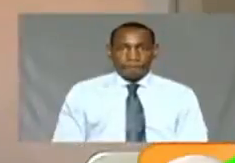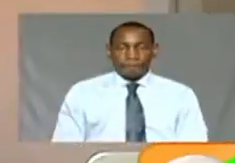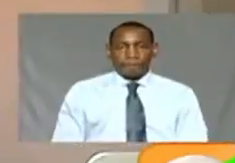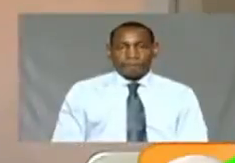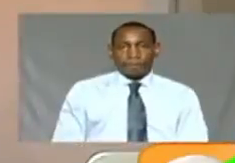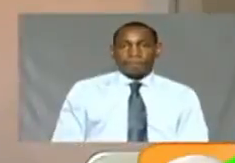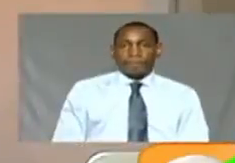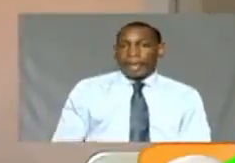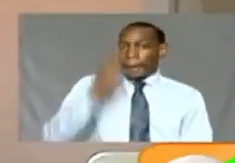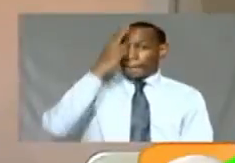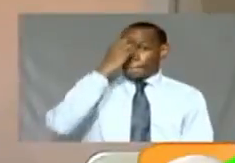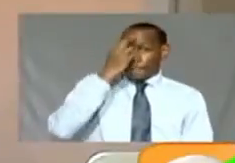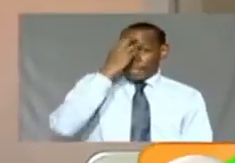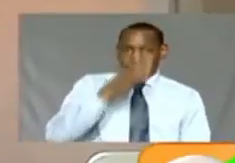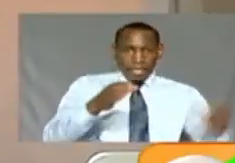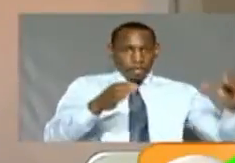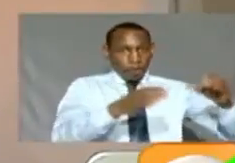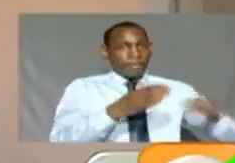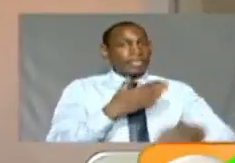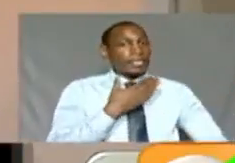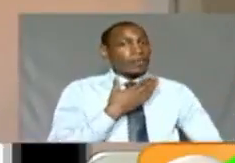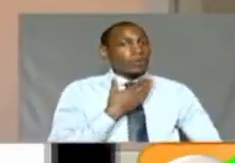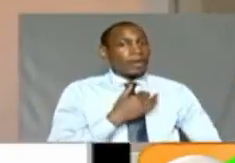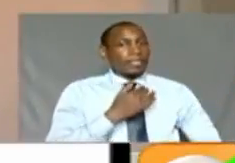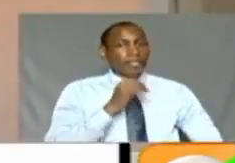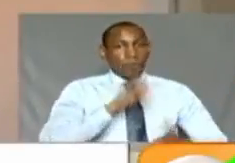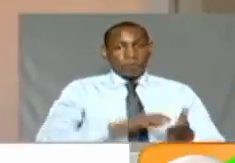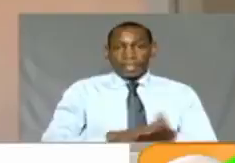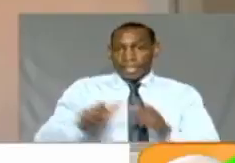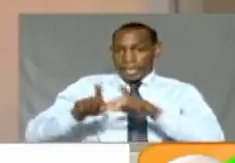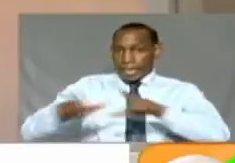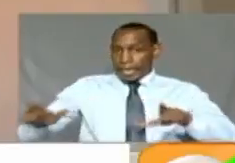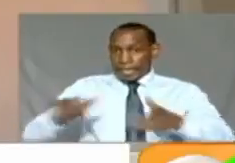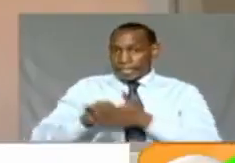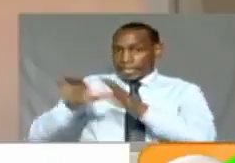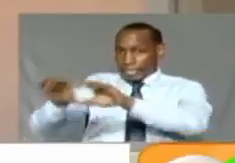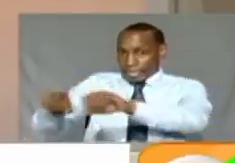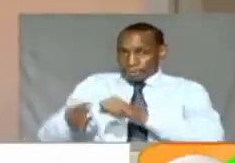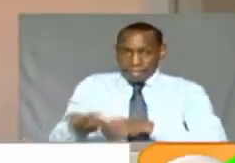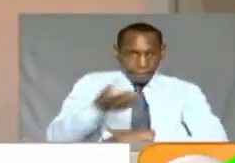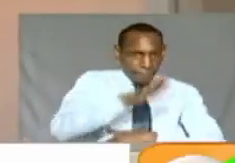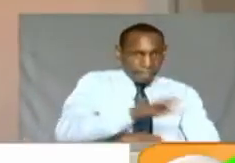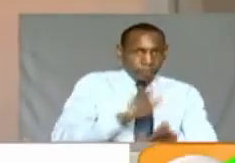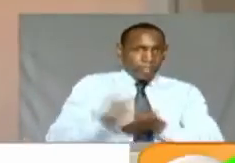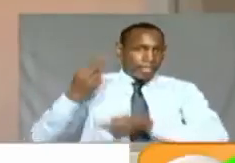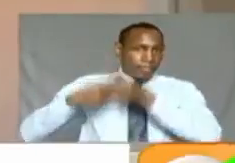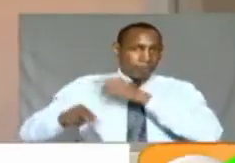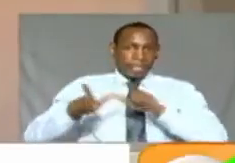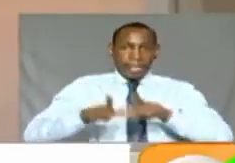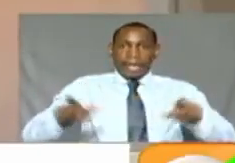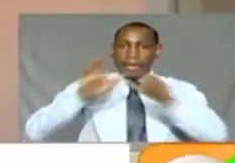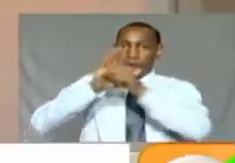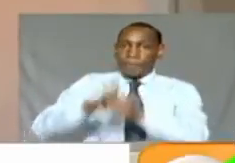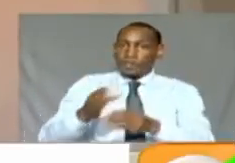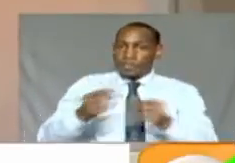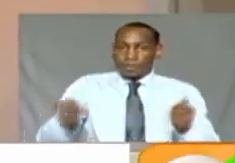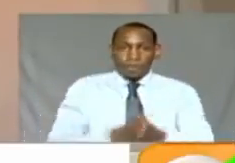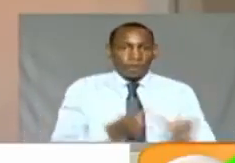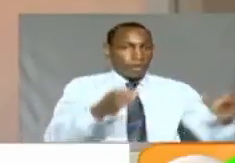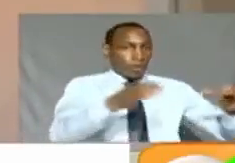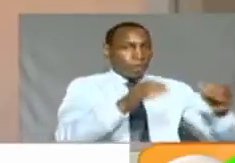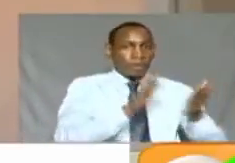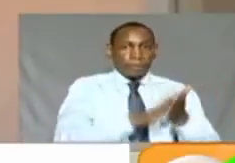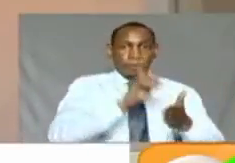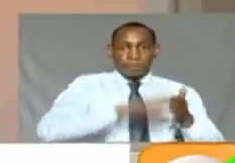So the Maa community want what they term as its illegally acquired land reclaimed and historical land injustices addressed. The community is